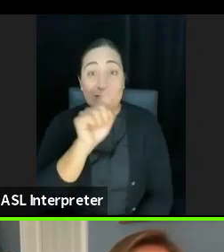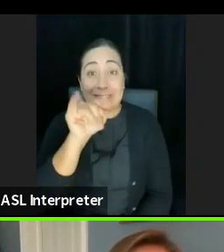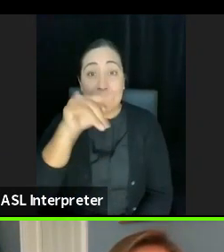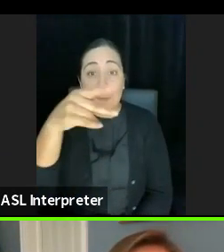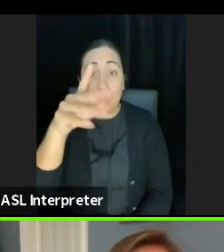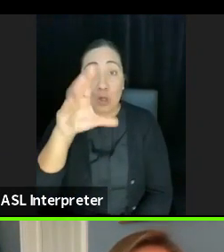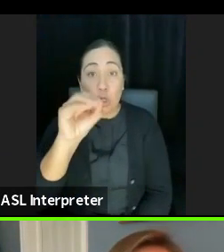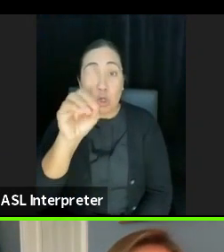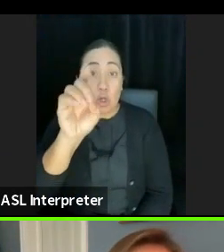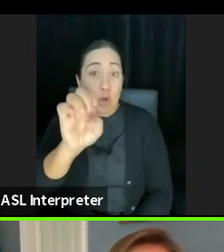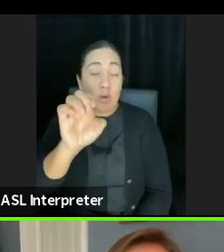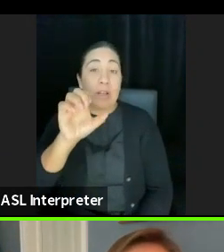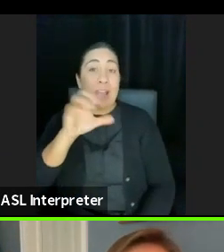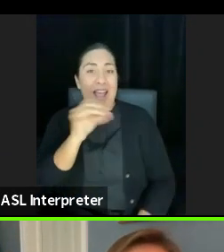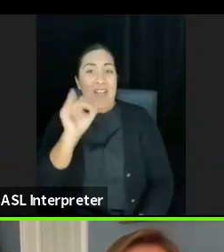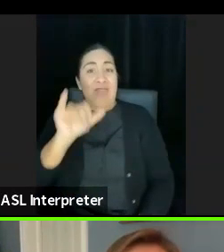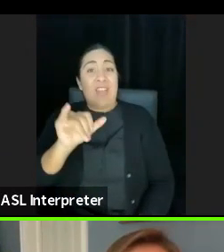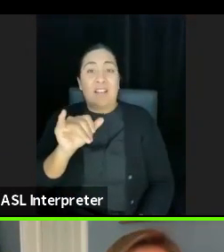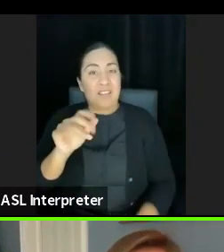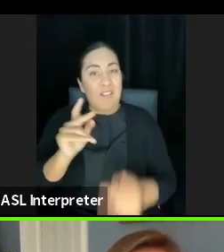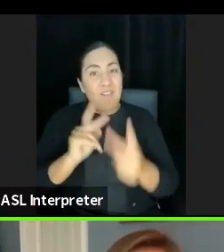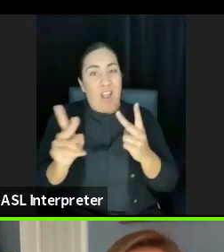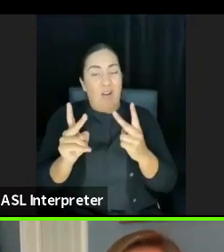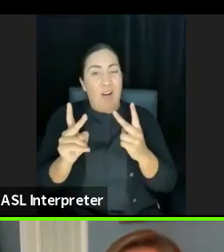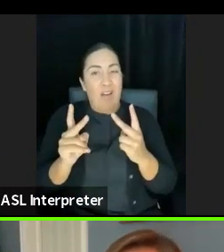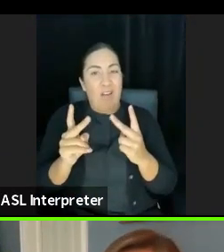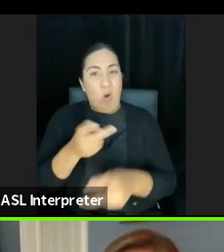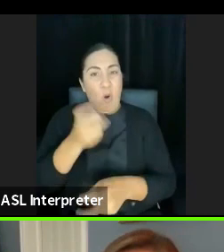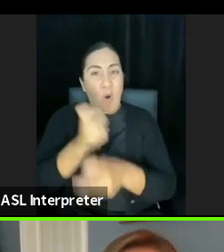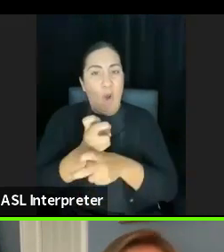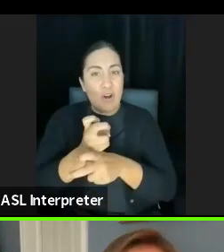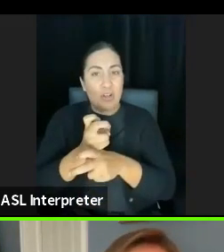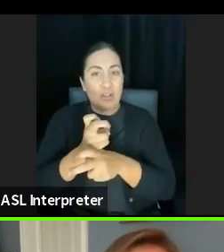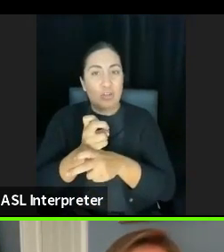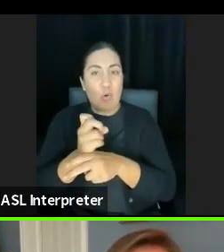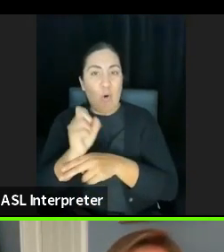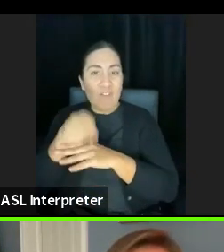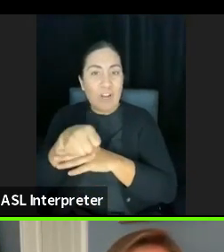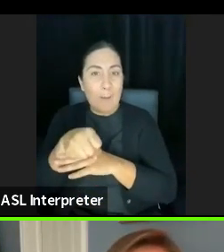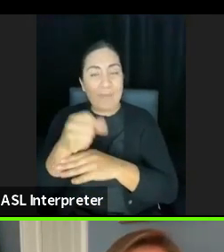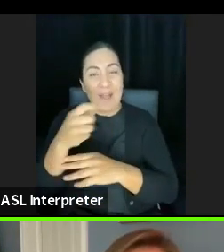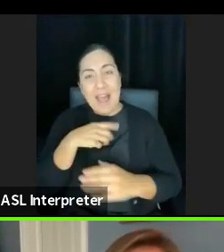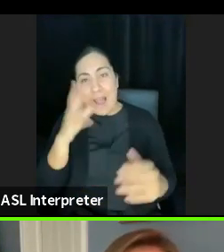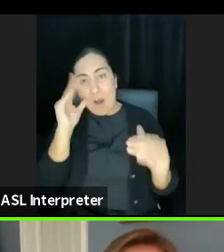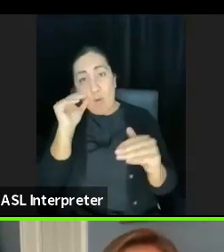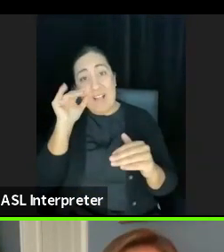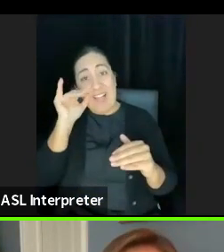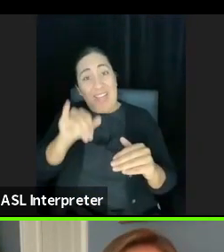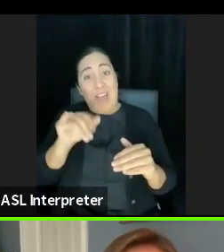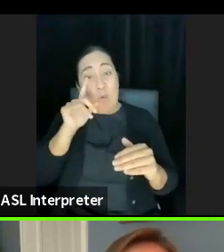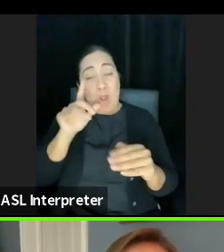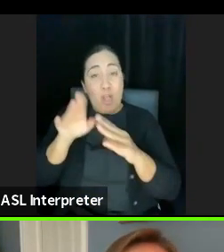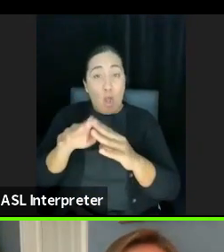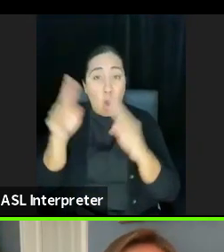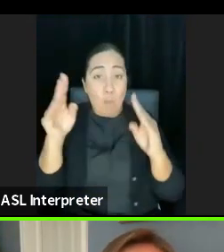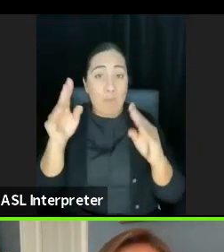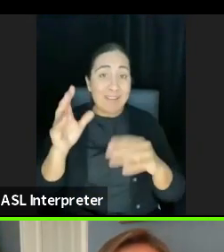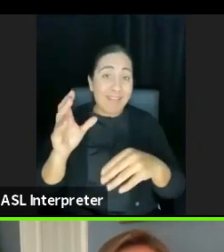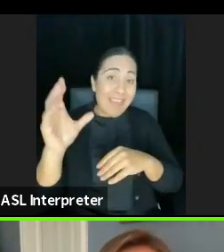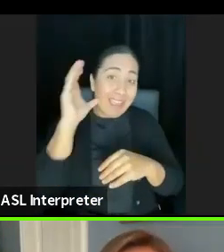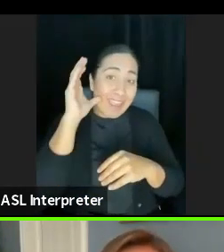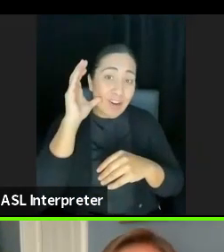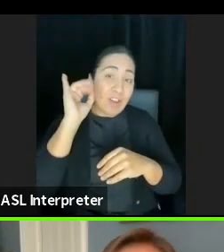really real and really hard to overcome. And I hope that this opens the ears to that call that's